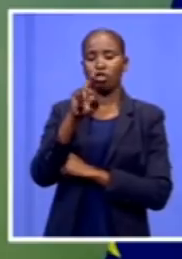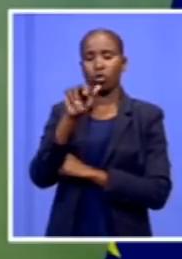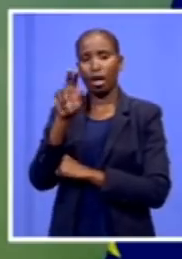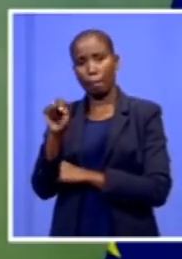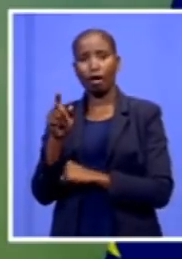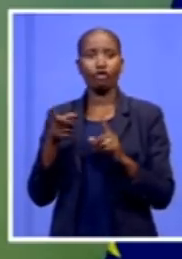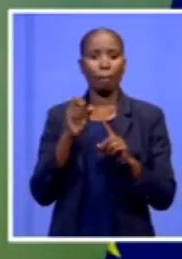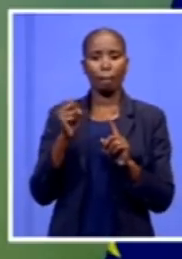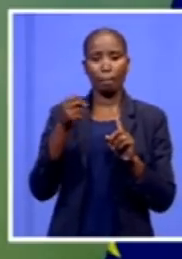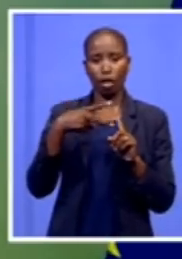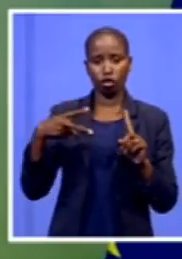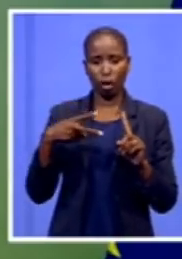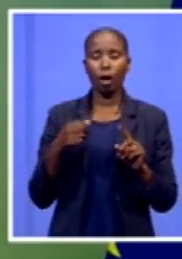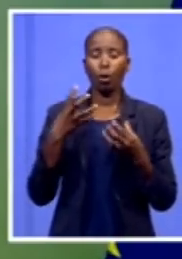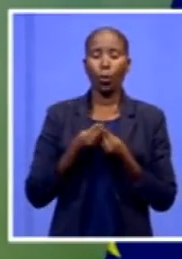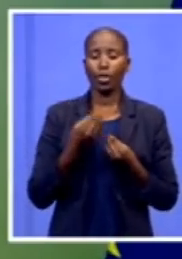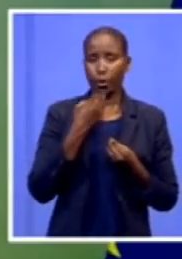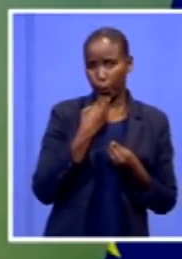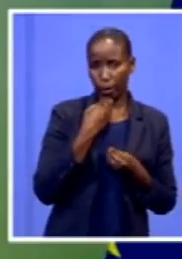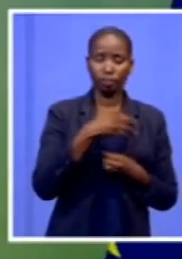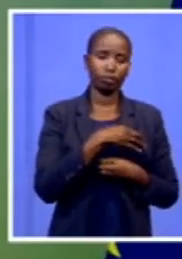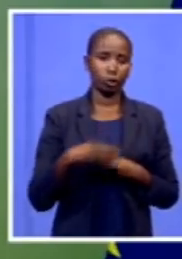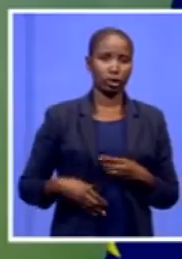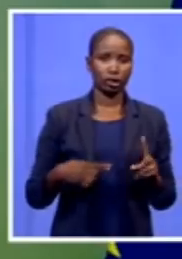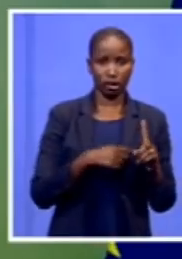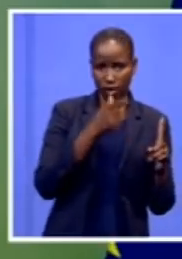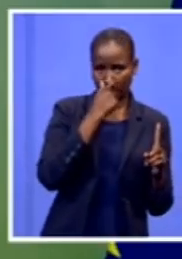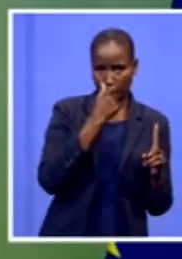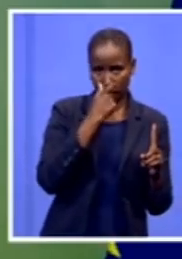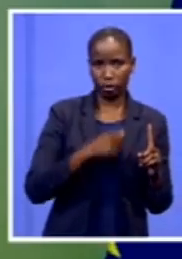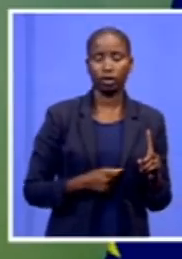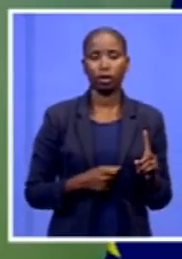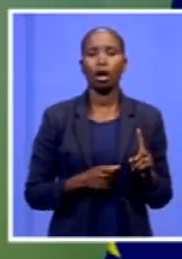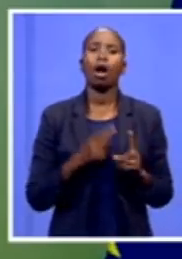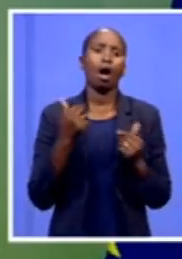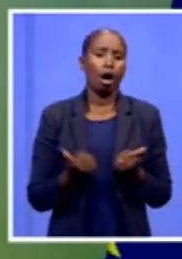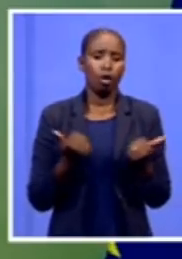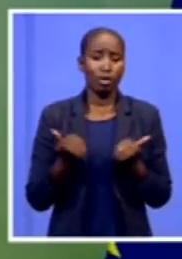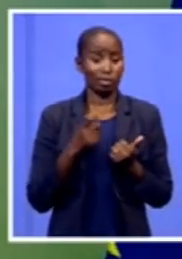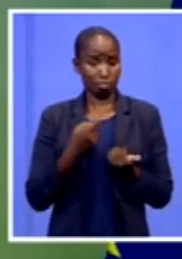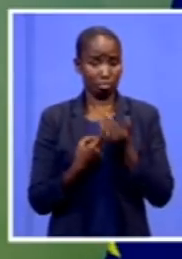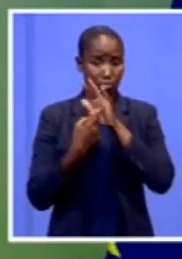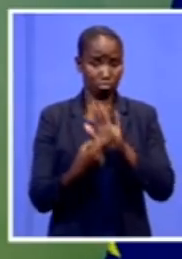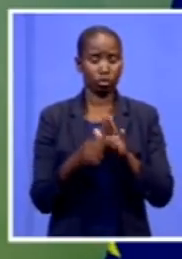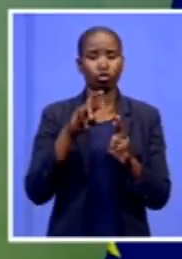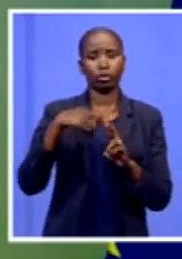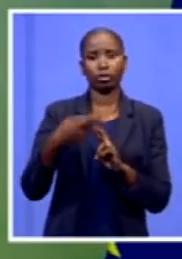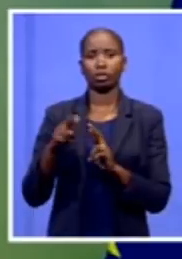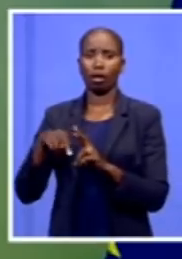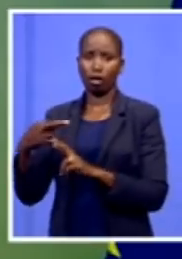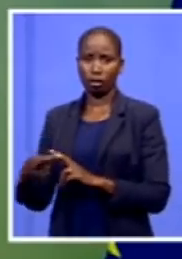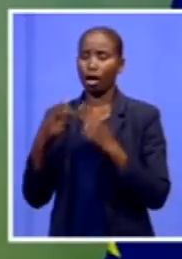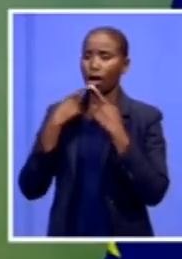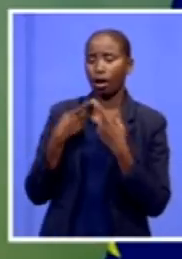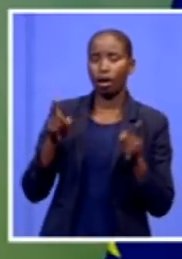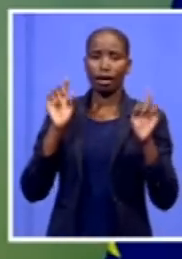Ramaphosa. And it is already producing results with Afrigen's announcement that it has produced